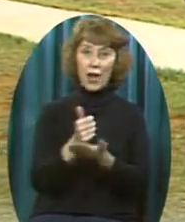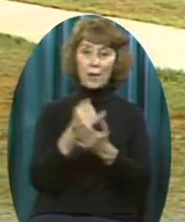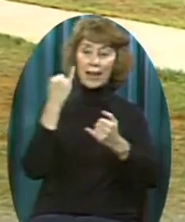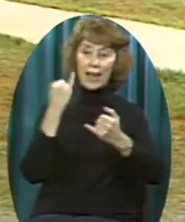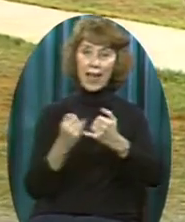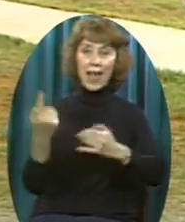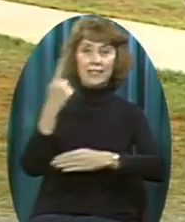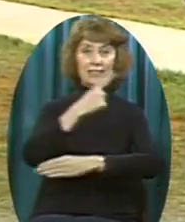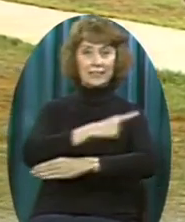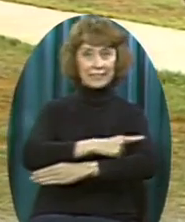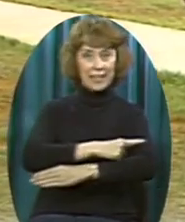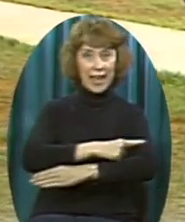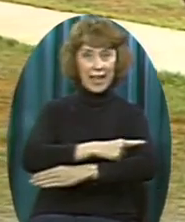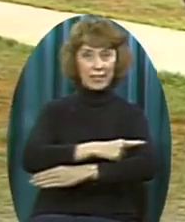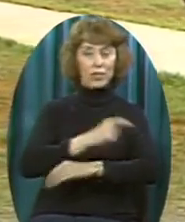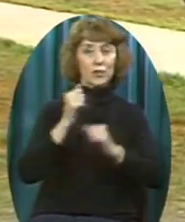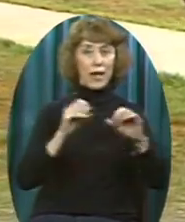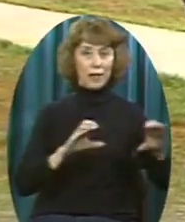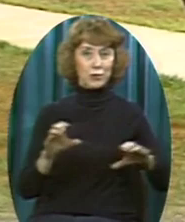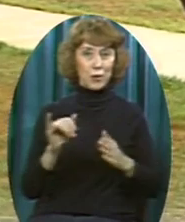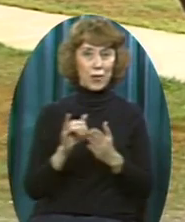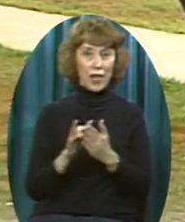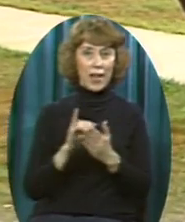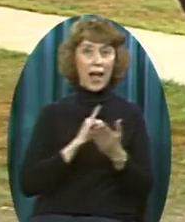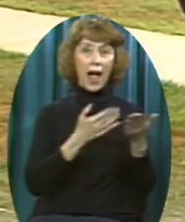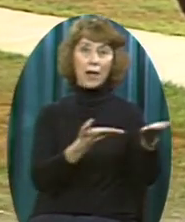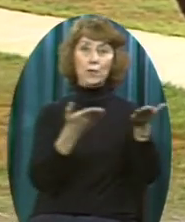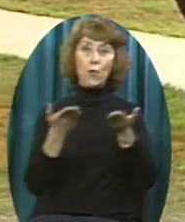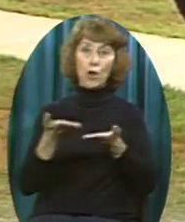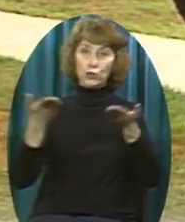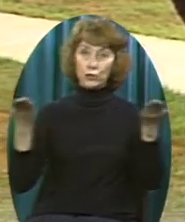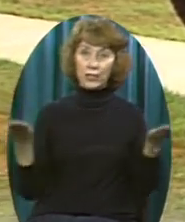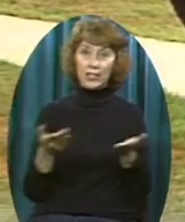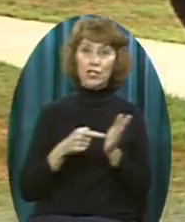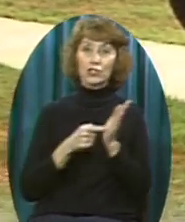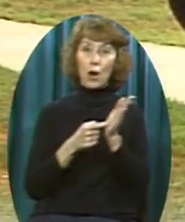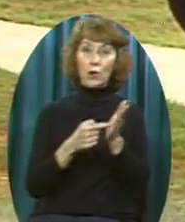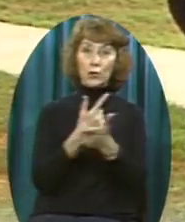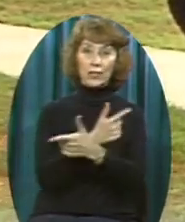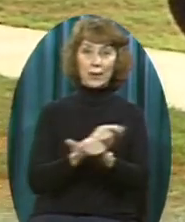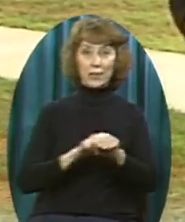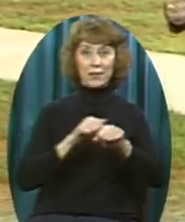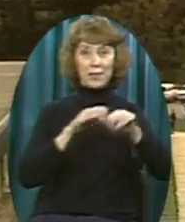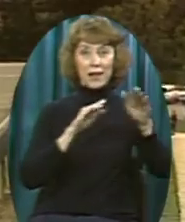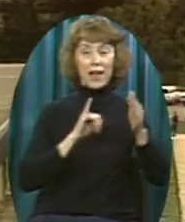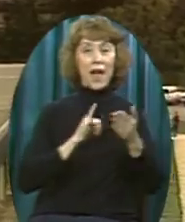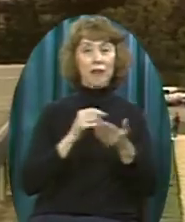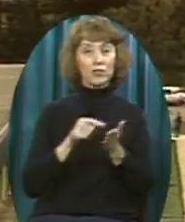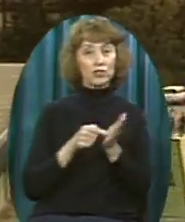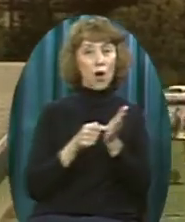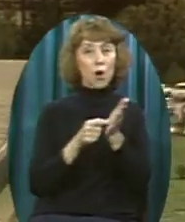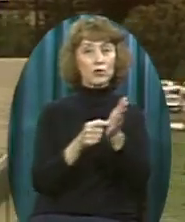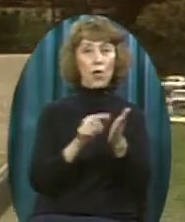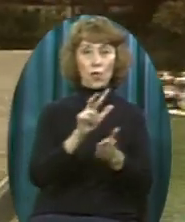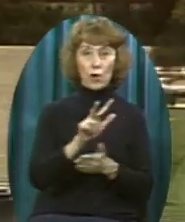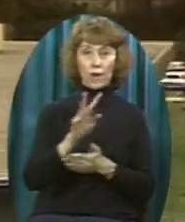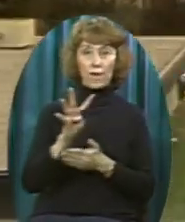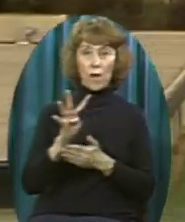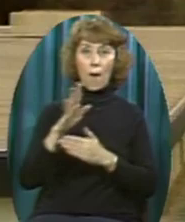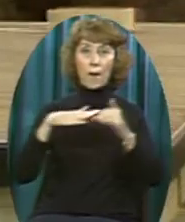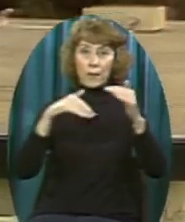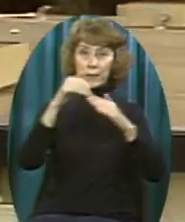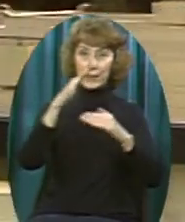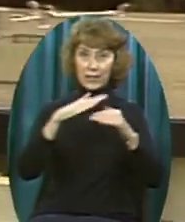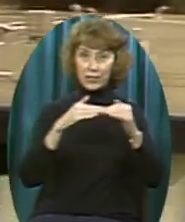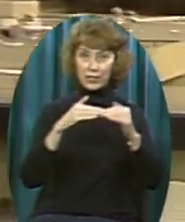Your Claim campaign. I've brought you here to Liberty Mountain. I've shown you phase one, these 34 buildings, and a few more will be added